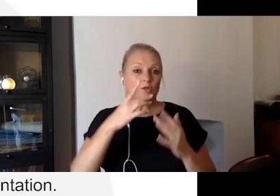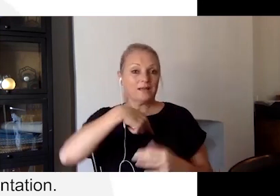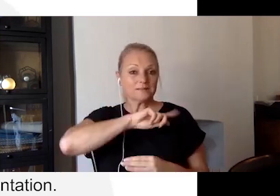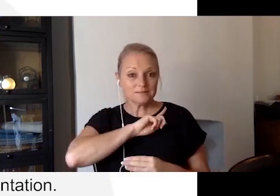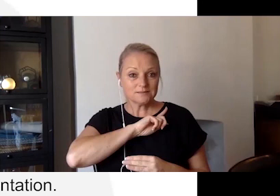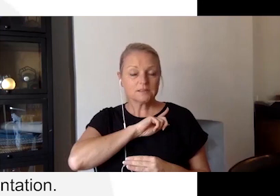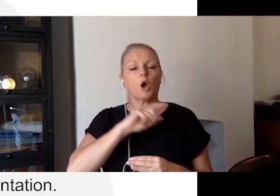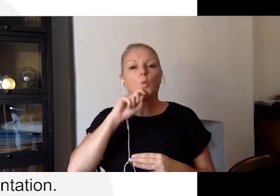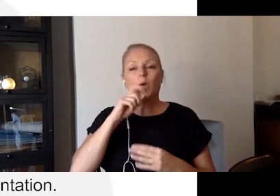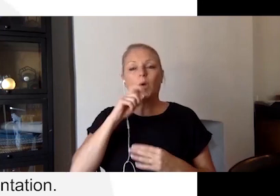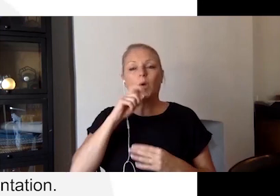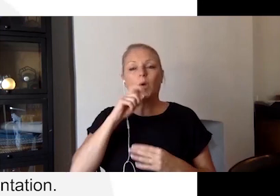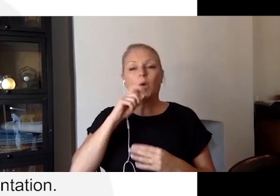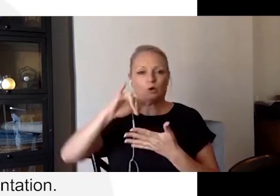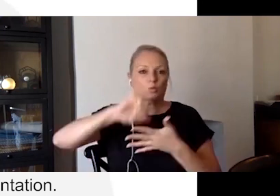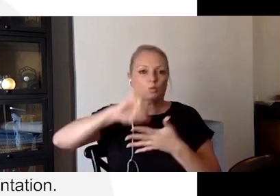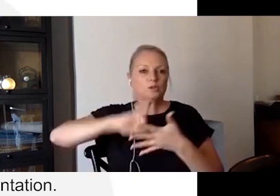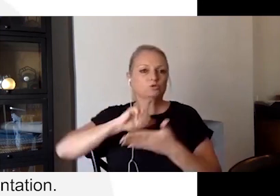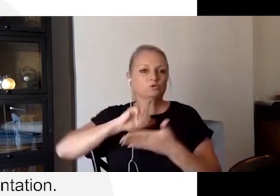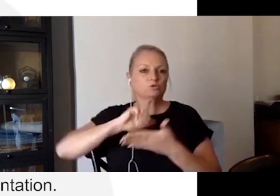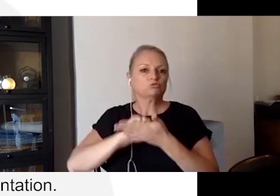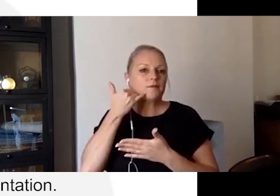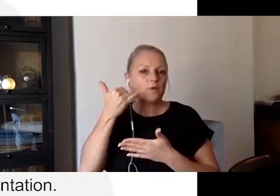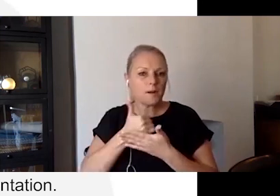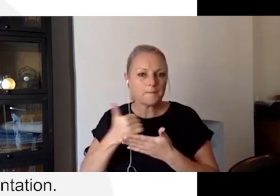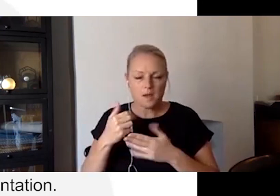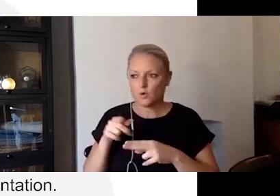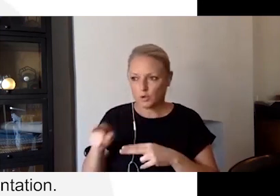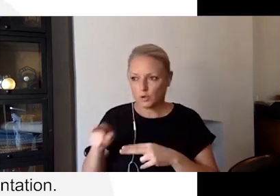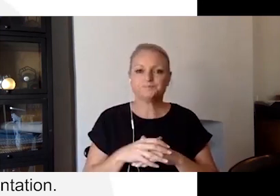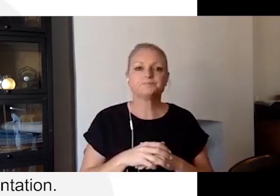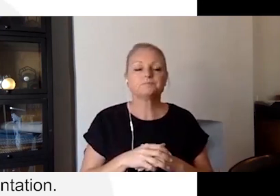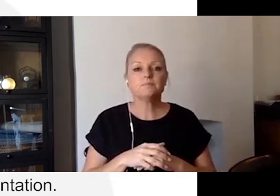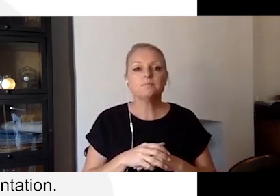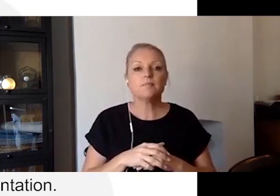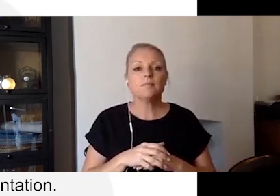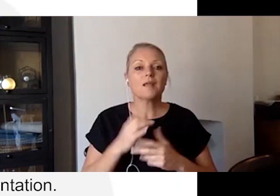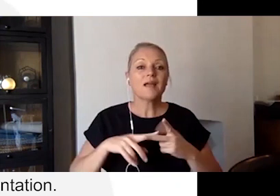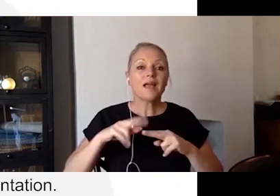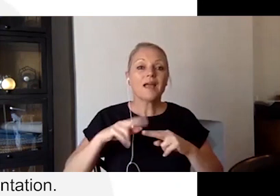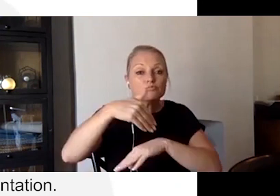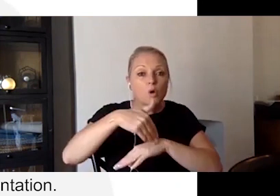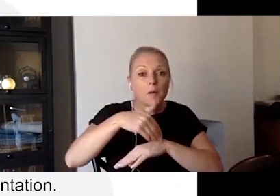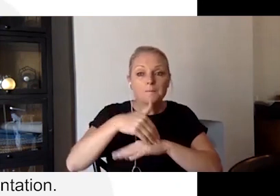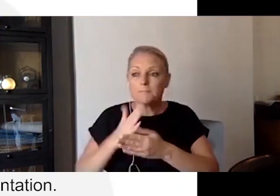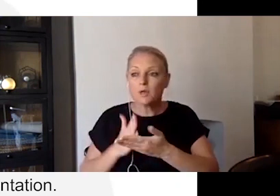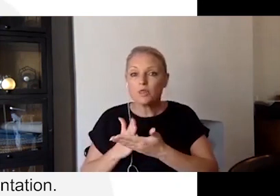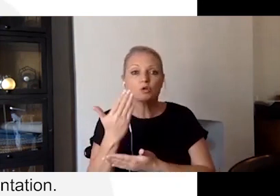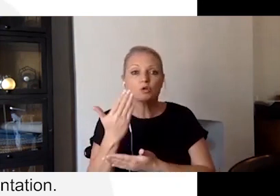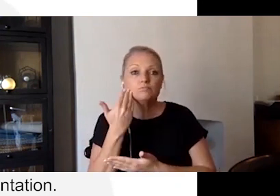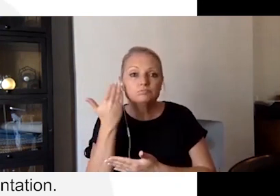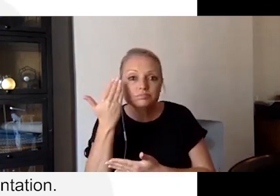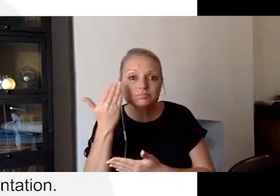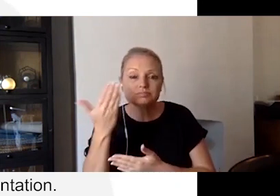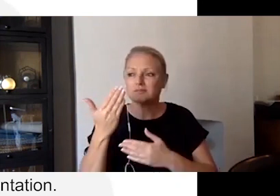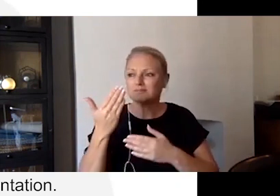hand. You can do this using the hand raise feature in Zoom, and you can find this at the bottom of your screen. Or